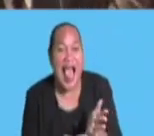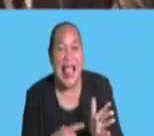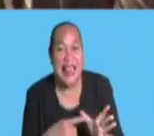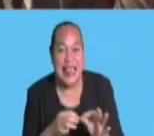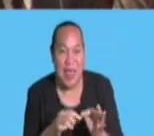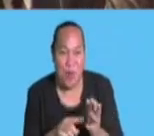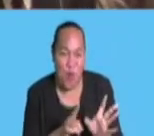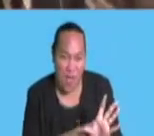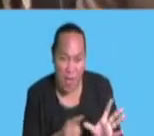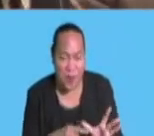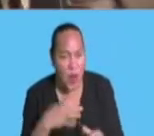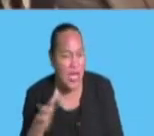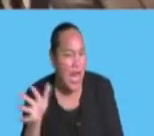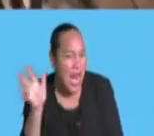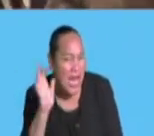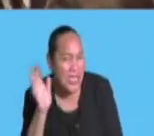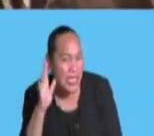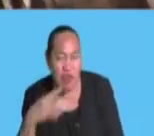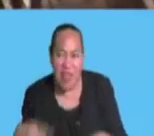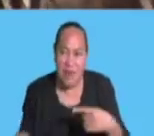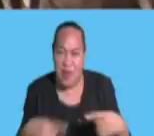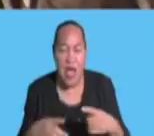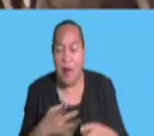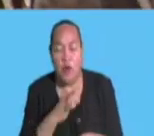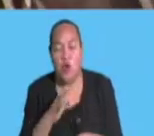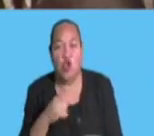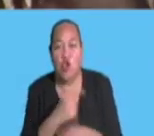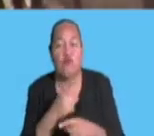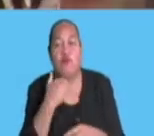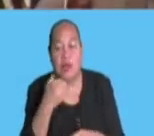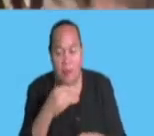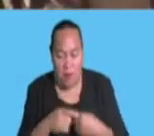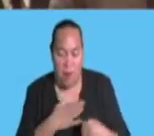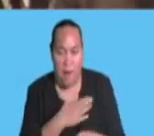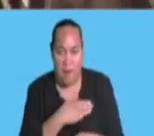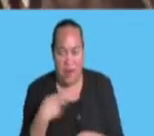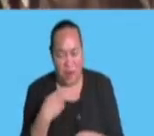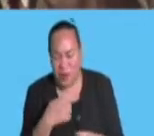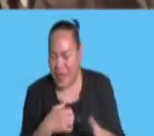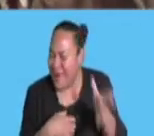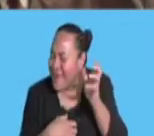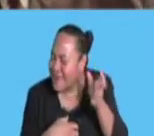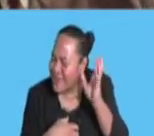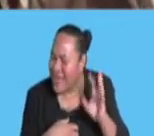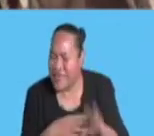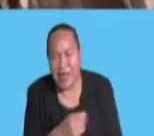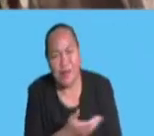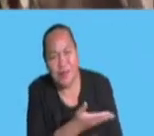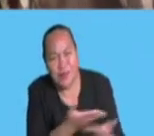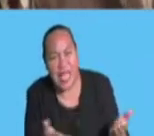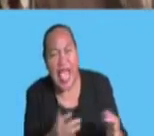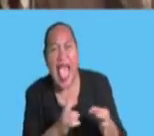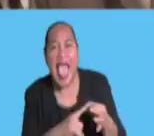As I was listening to the debate, I might not talk too much about my ministry today, but I was listening to some of the things that the Honorable